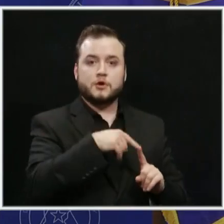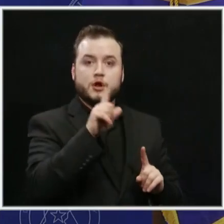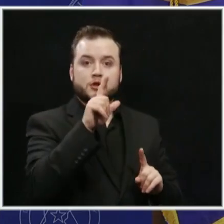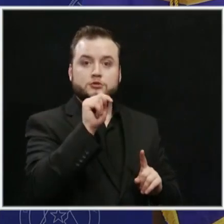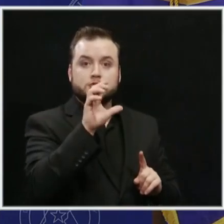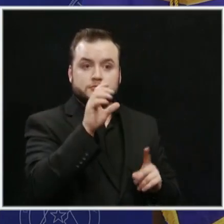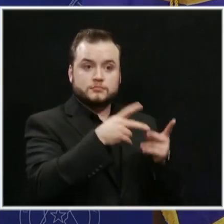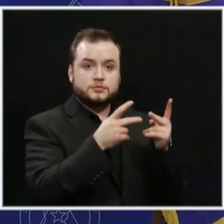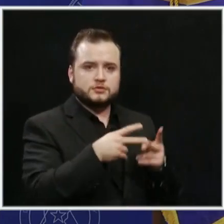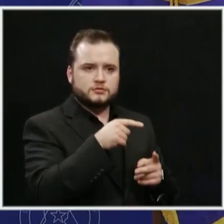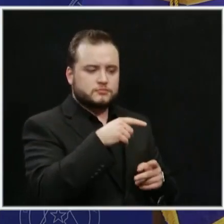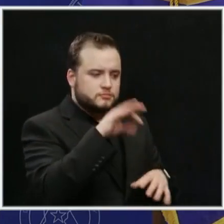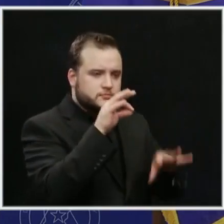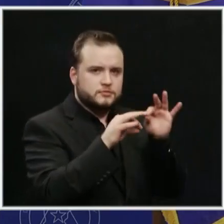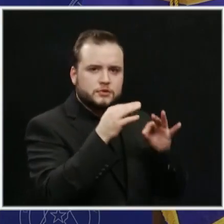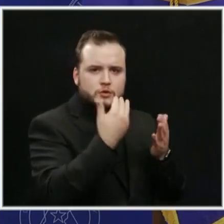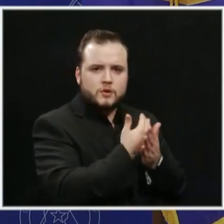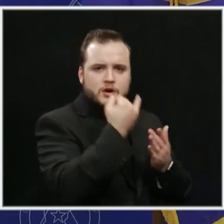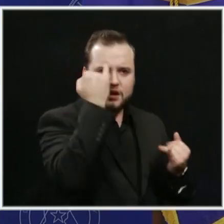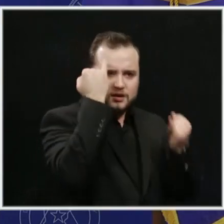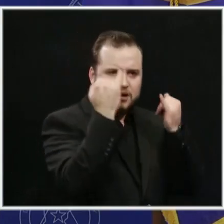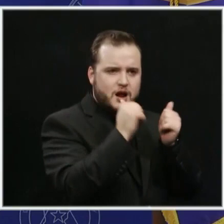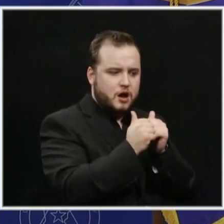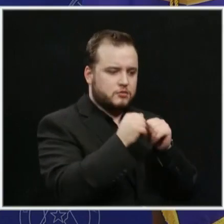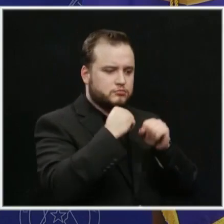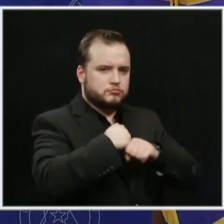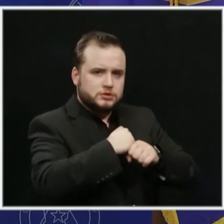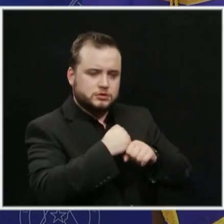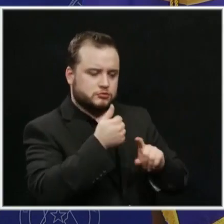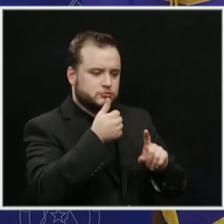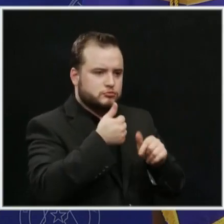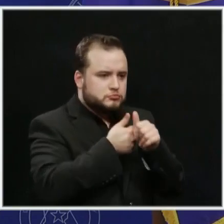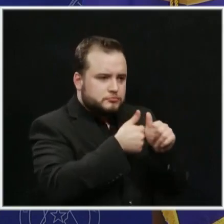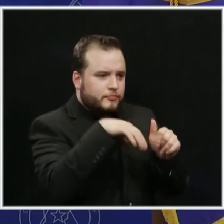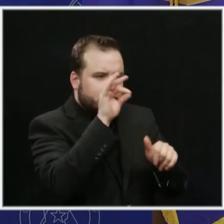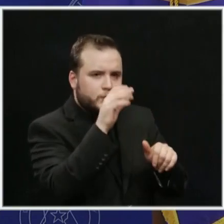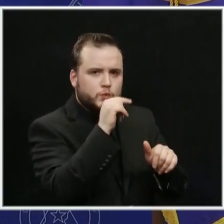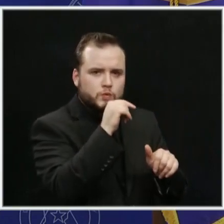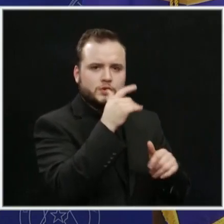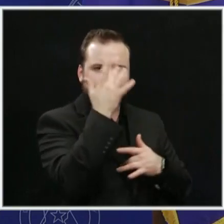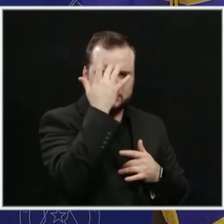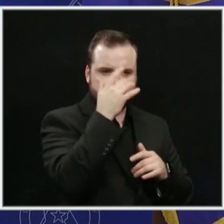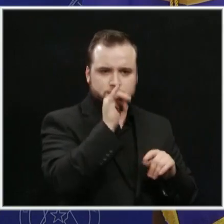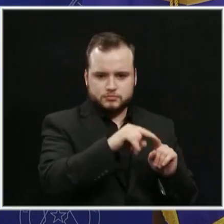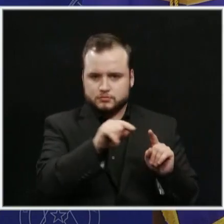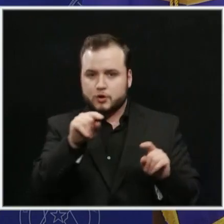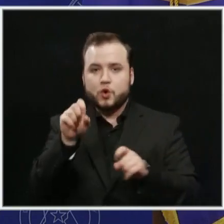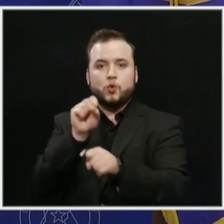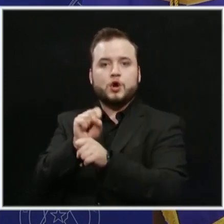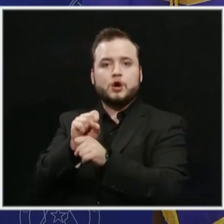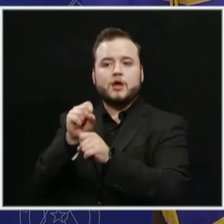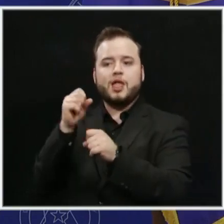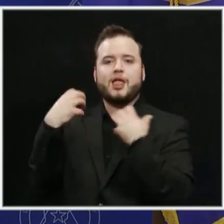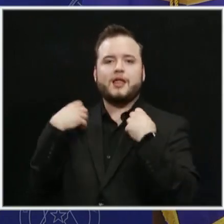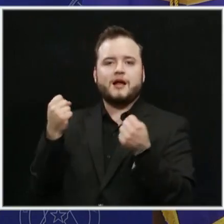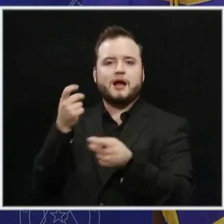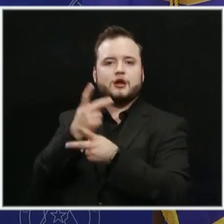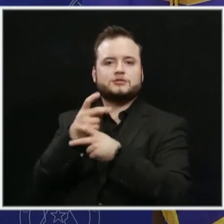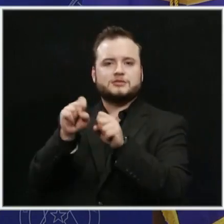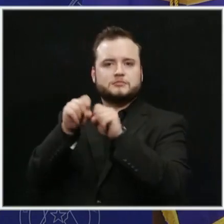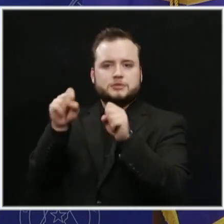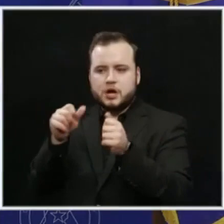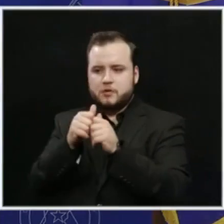of doing that, and then start to move people back into the workplace, which we've been able to do. That argument about